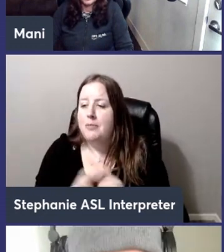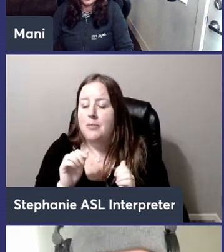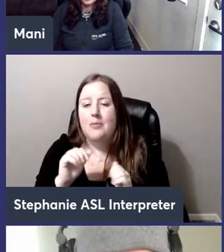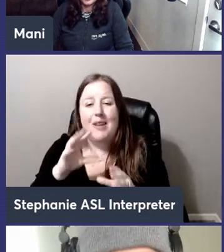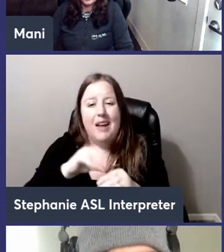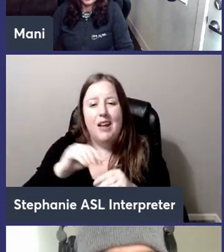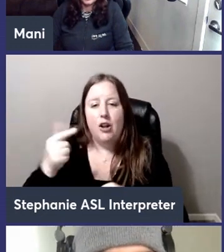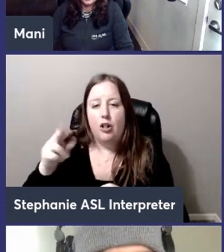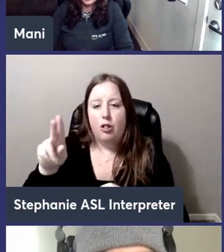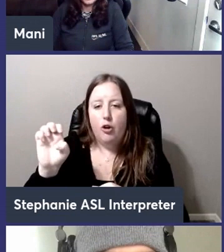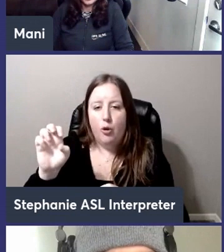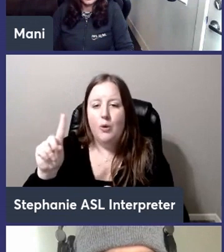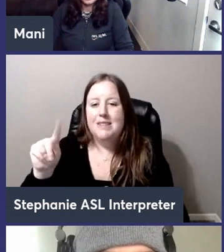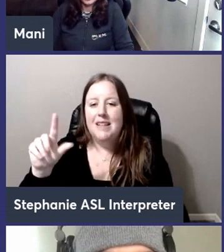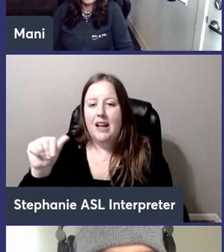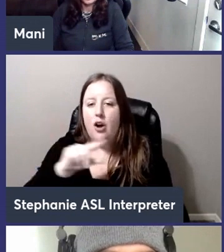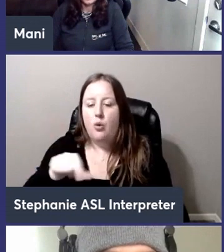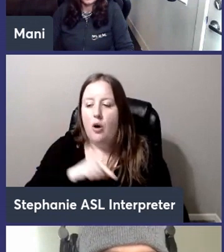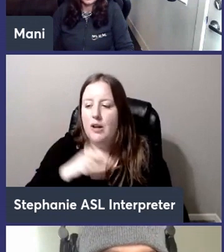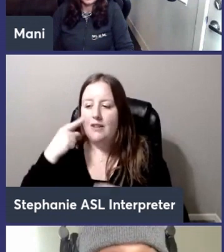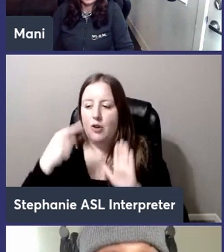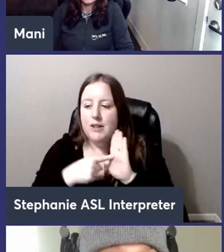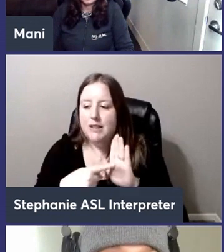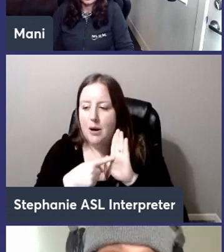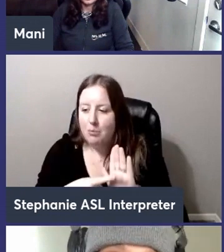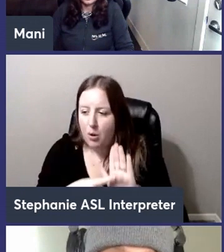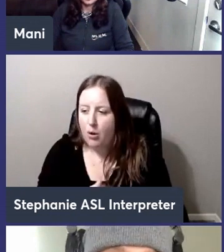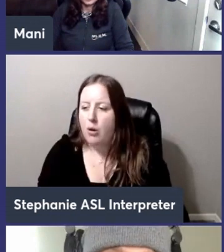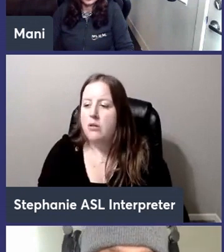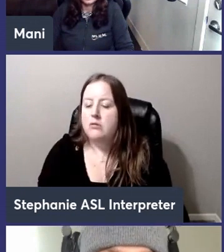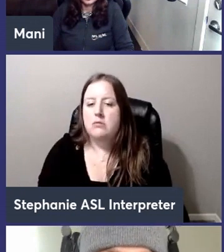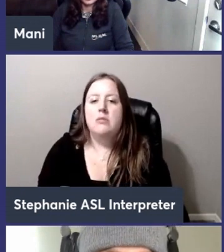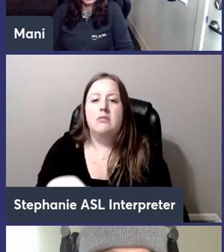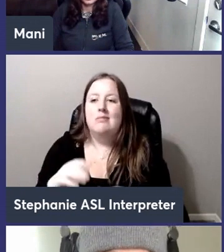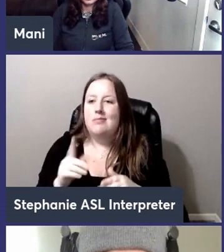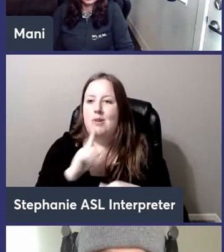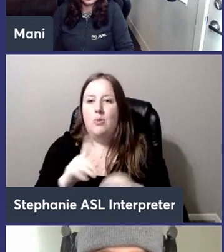data quality, for example. Earlier today, we talked about how important it is to have